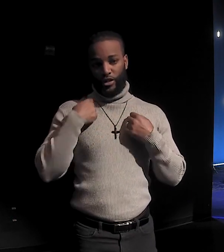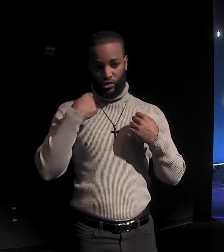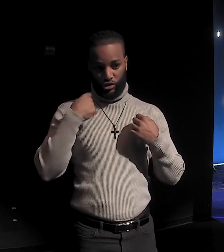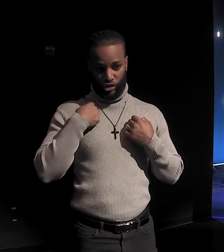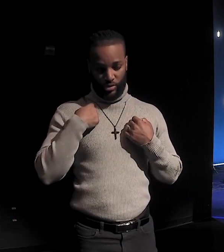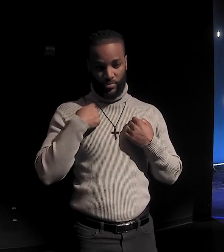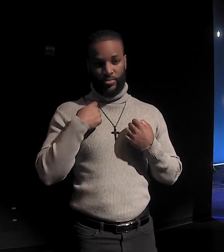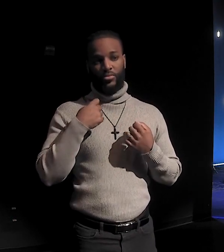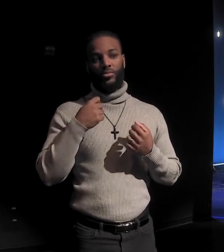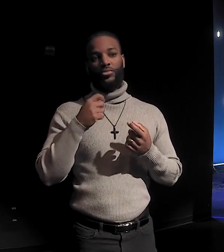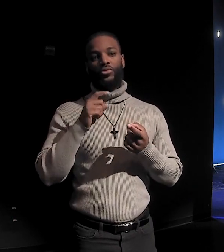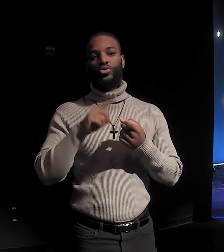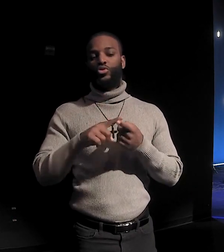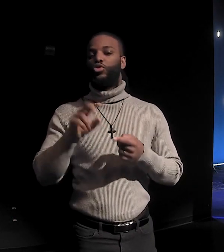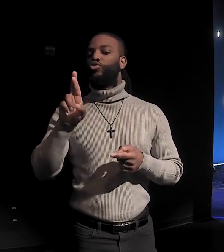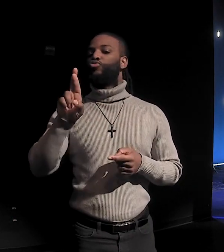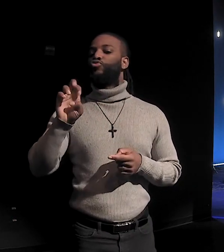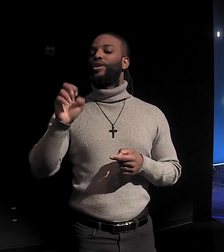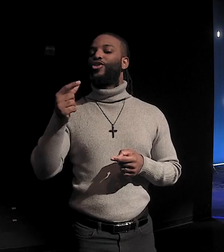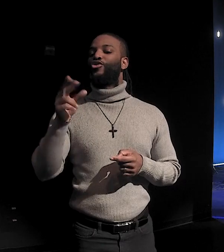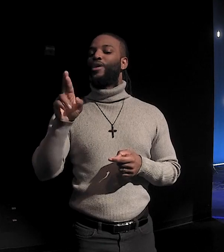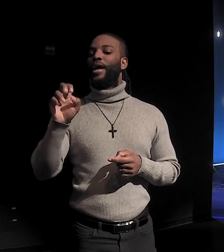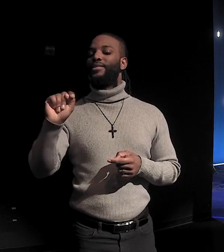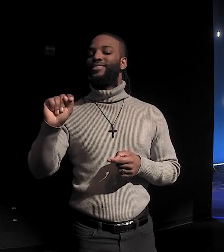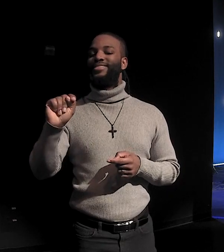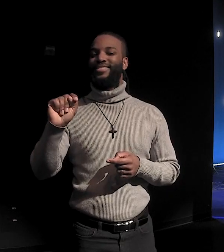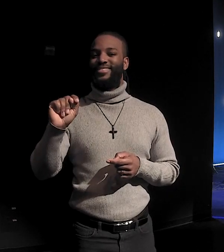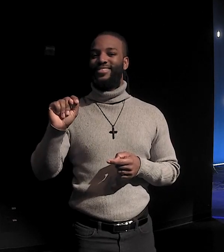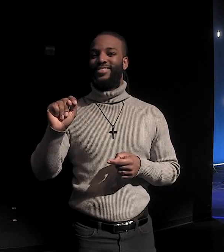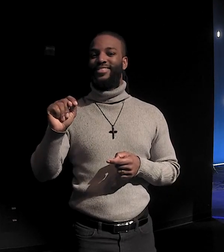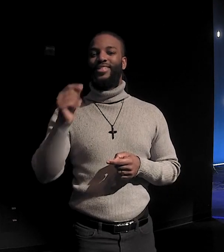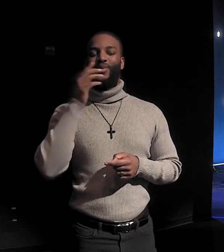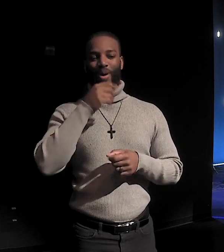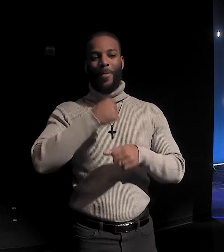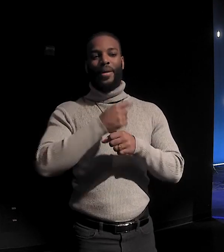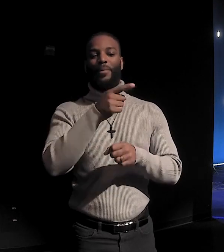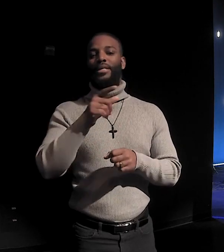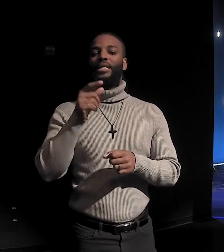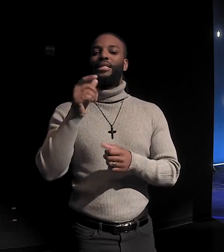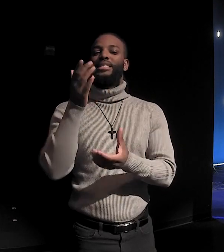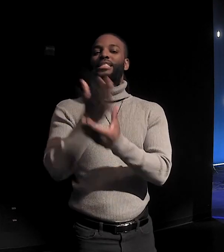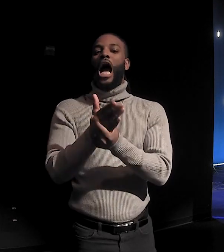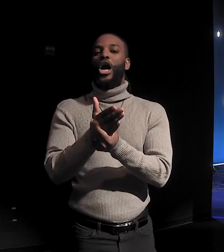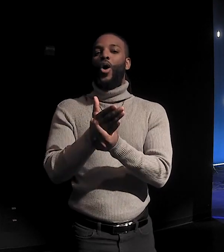gym to Regret. And I'm going to make it be a taco bar.